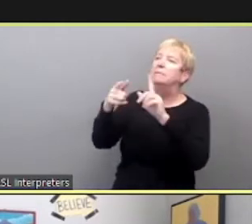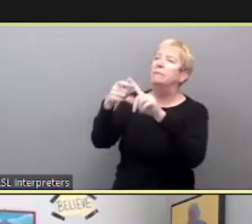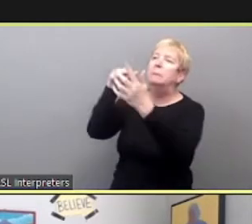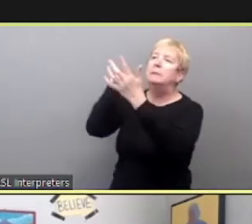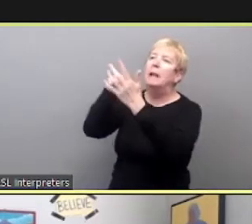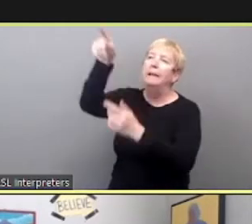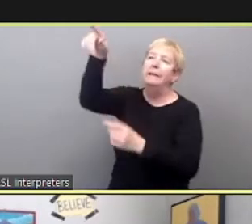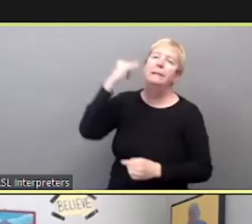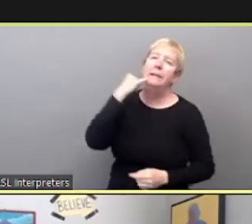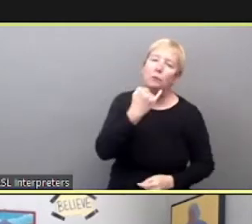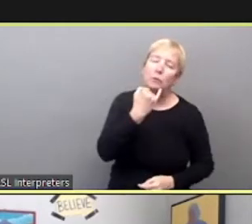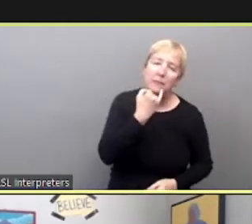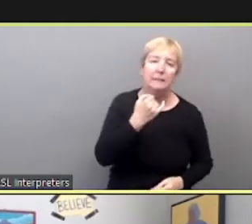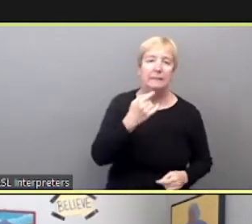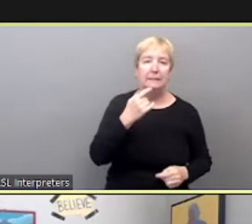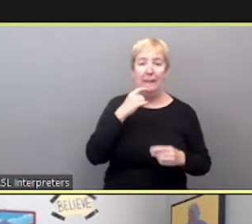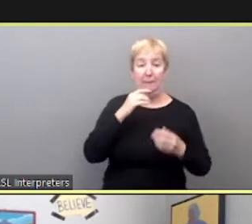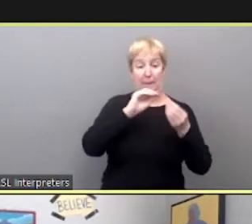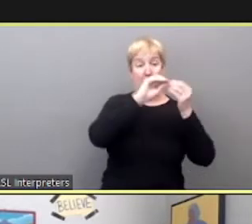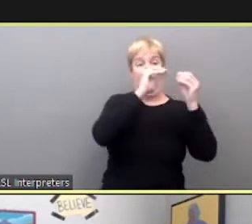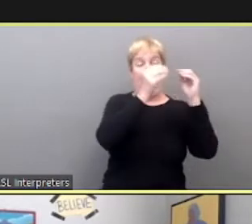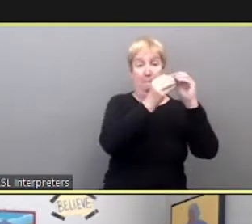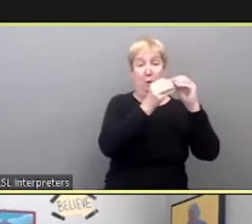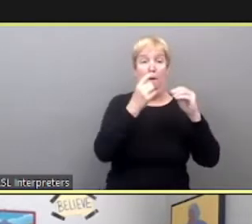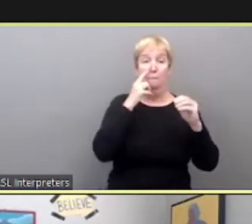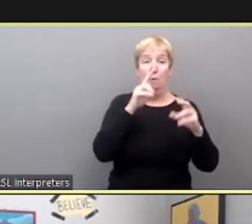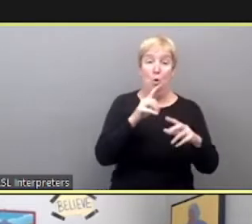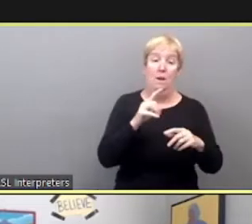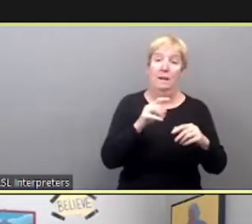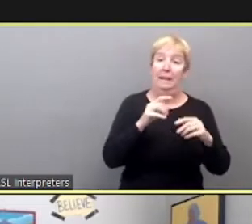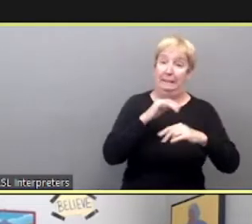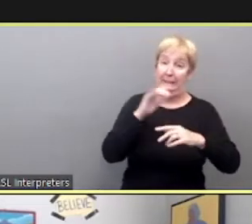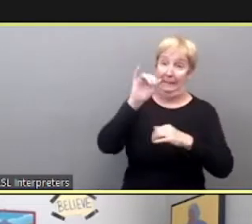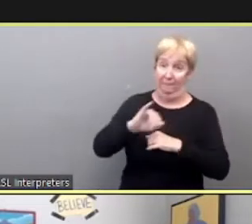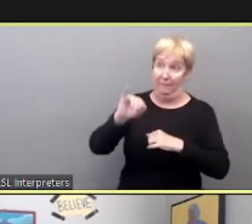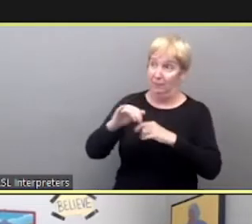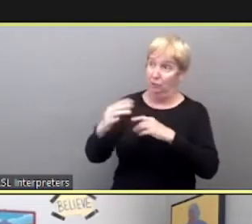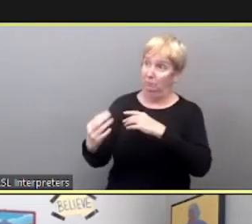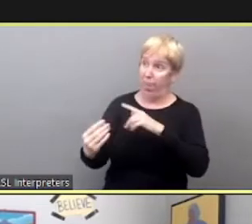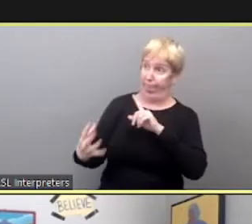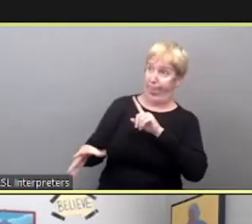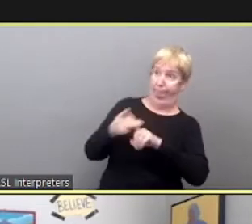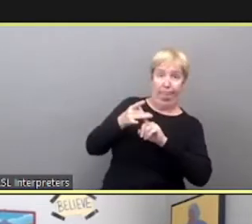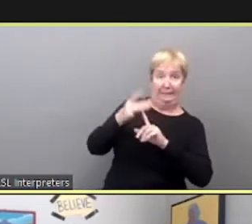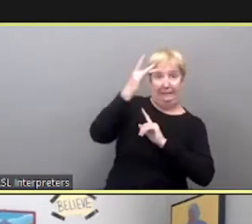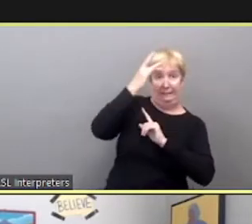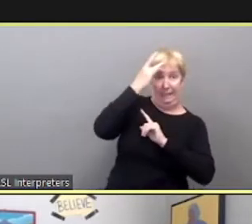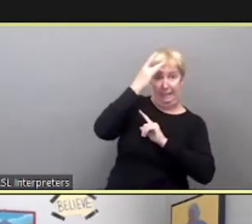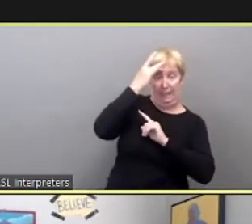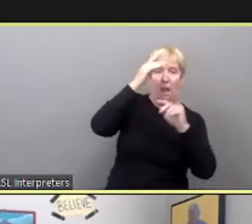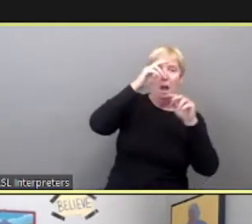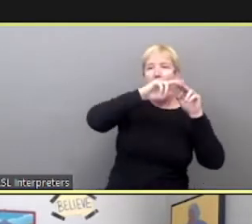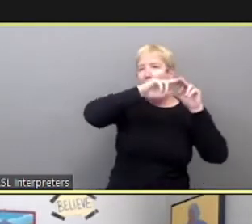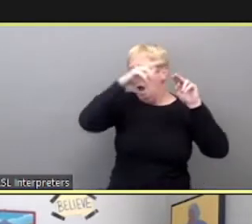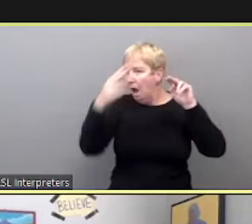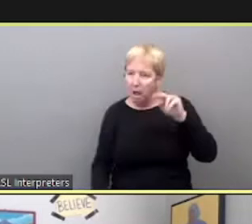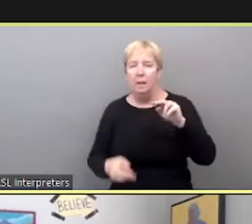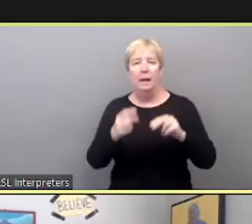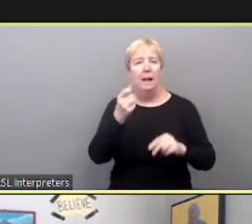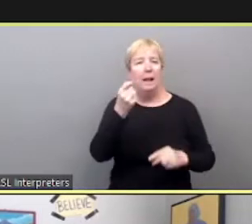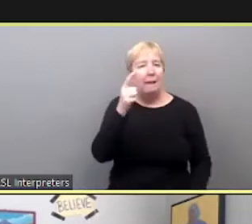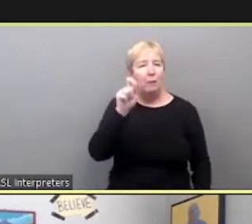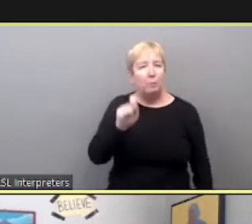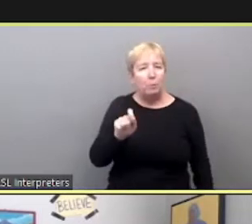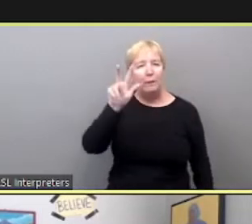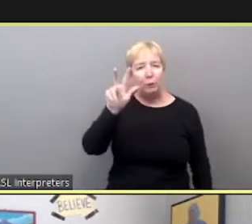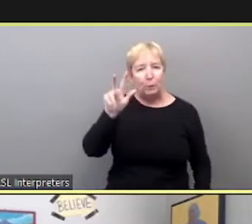rate of confirmed infection was lower in the booster dose group than the non-booster group by a factor of 11.3. And